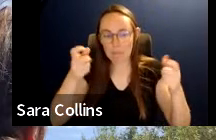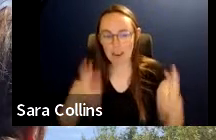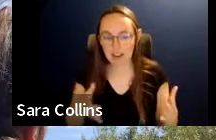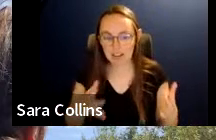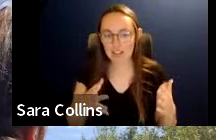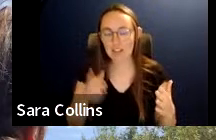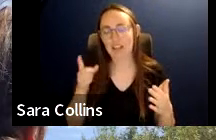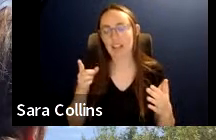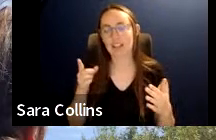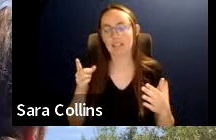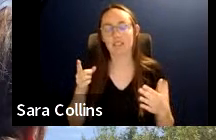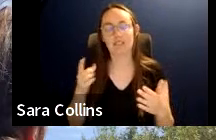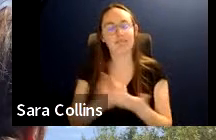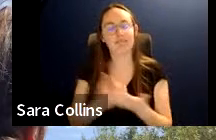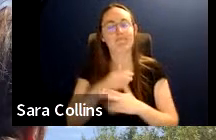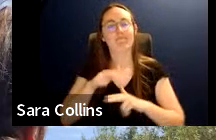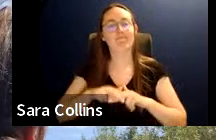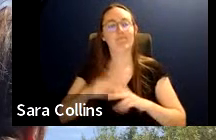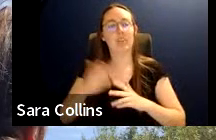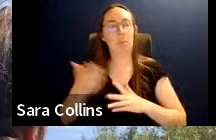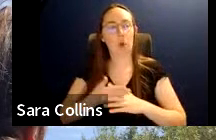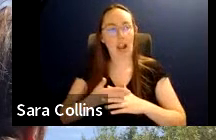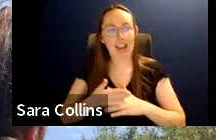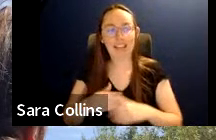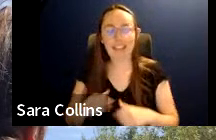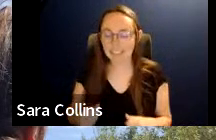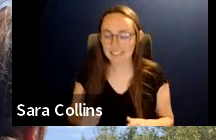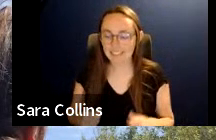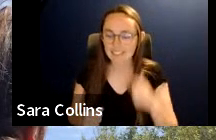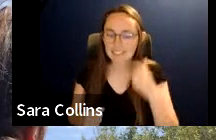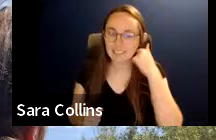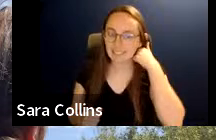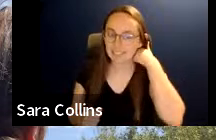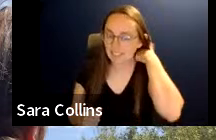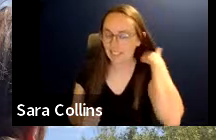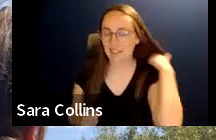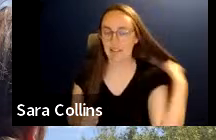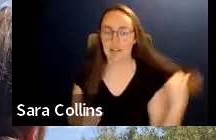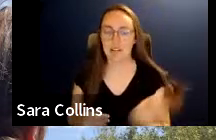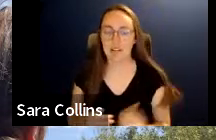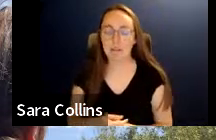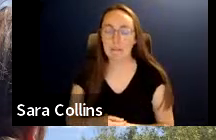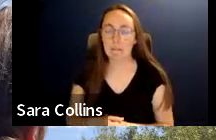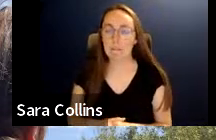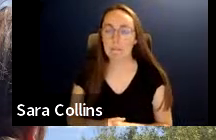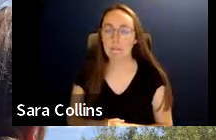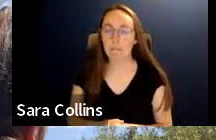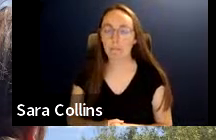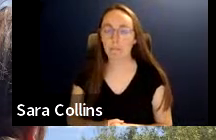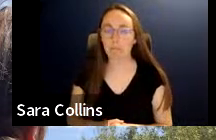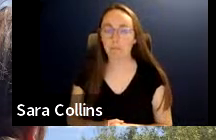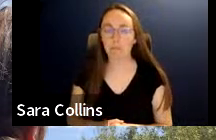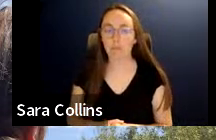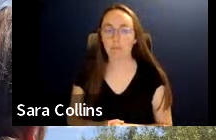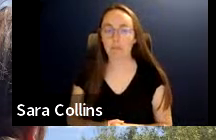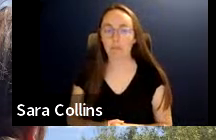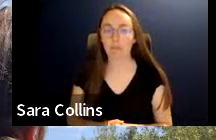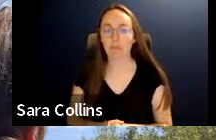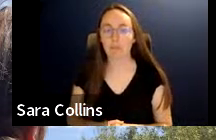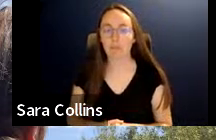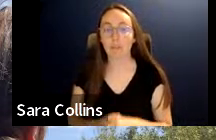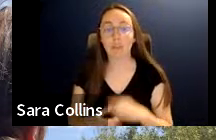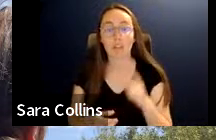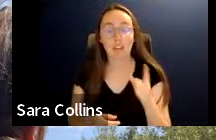taking a break while he was out propagating near the greenhouse on a nice day. and for whom this is